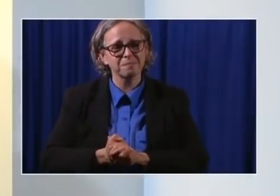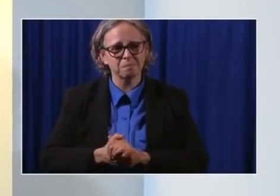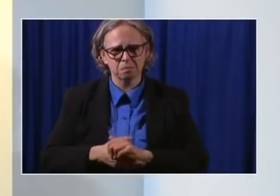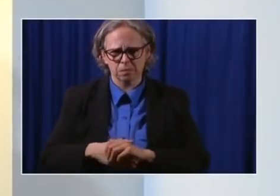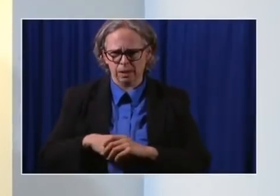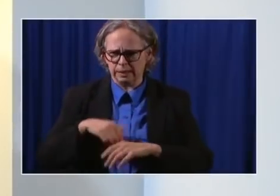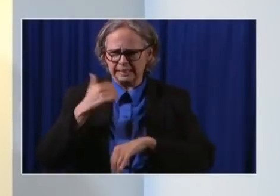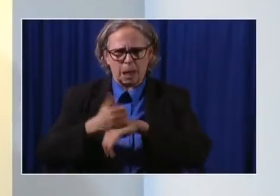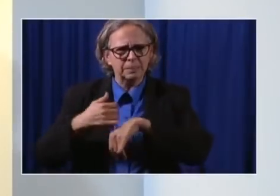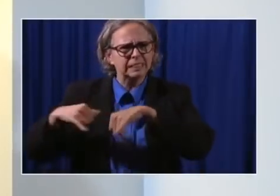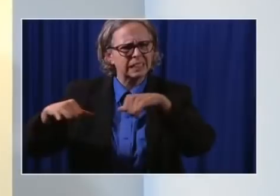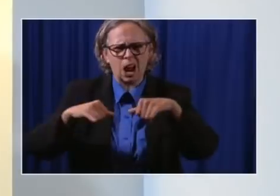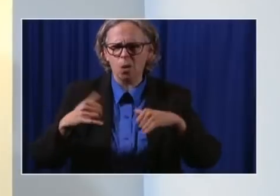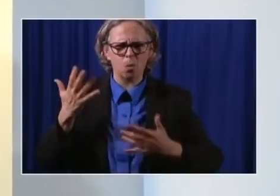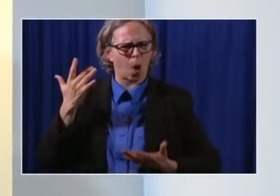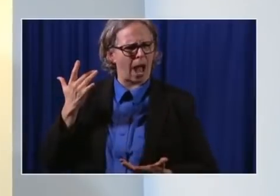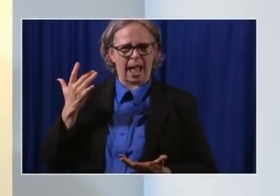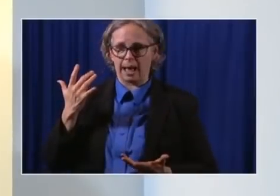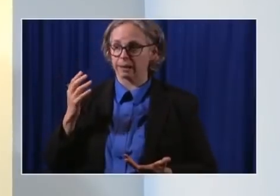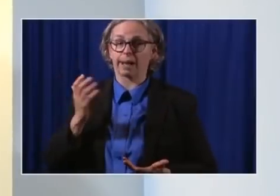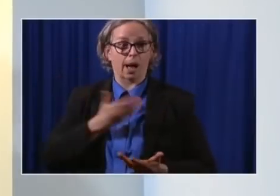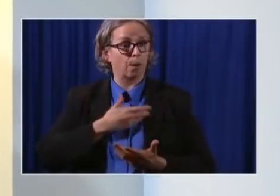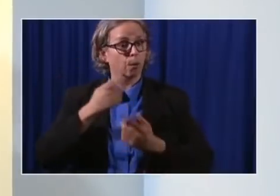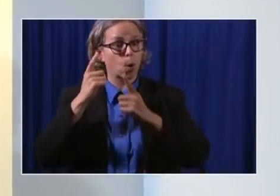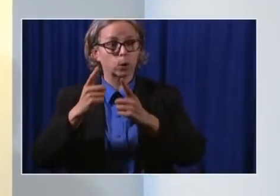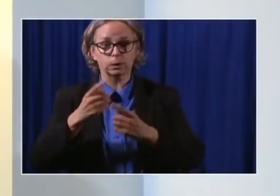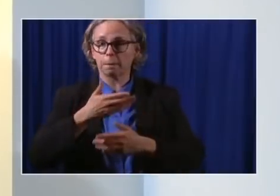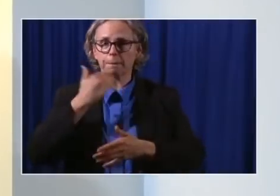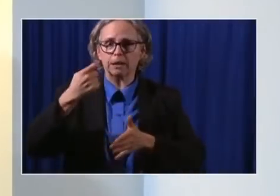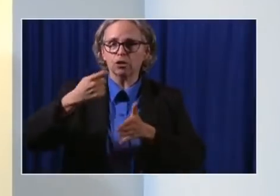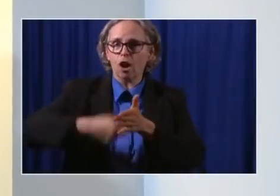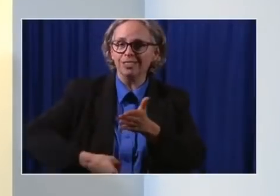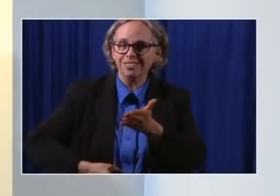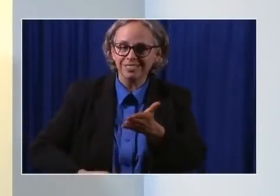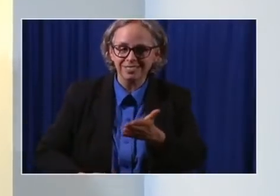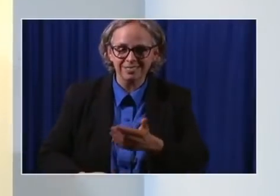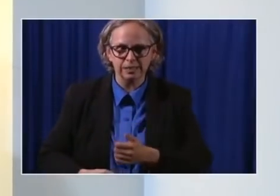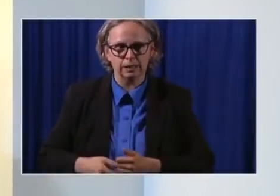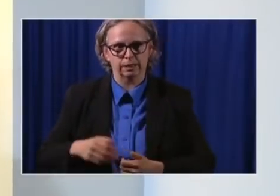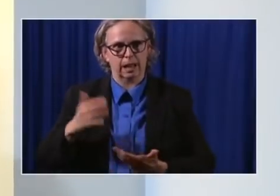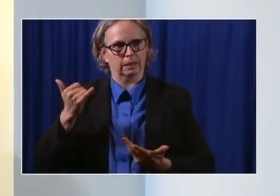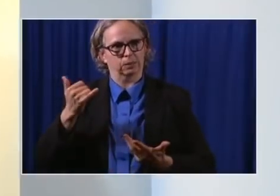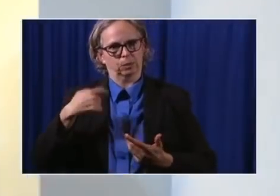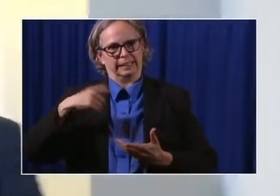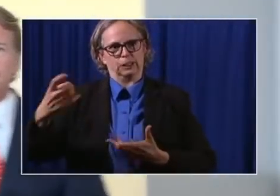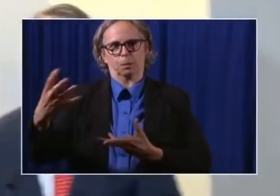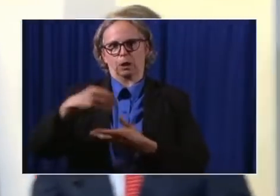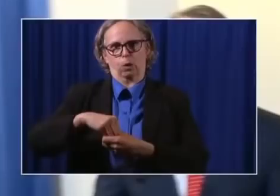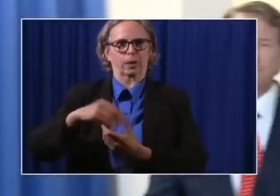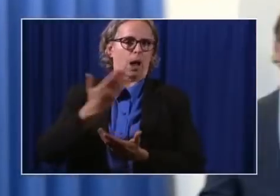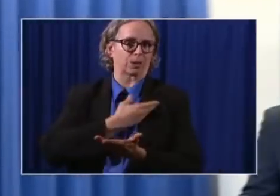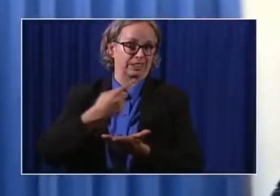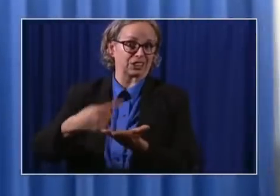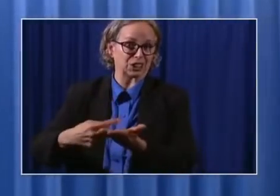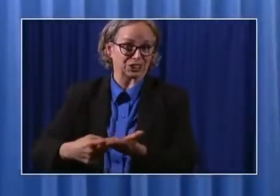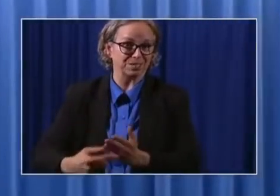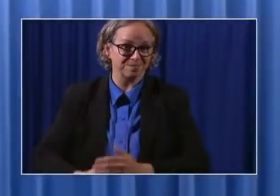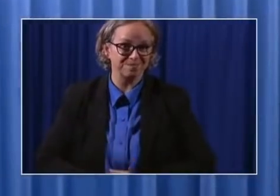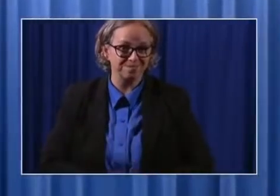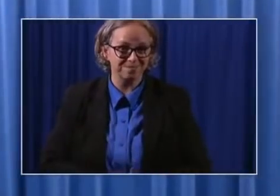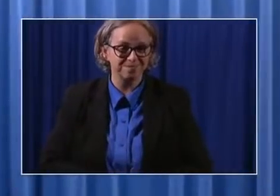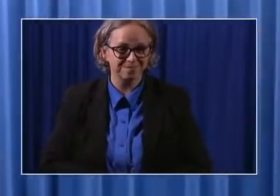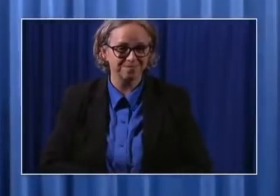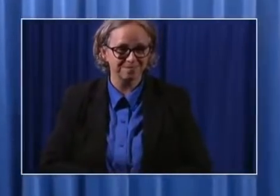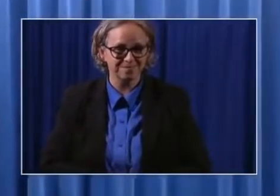to achieve, and what's the most cost-effective way to do it? That's what the debate should be about. Thank you.